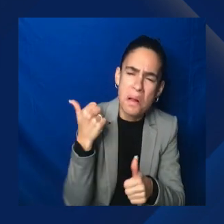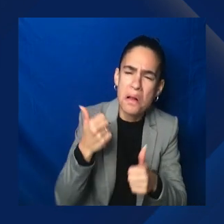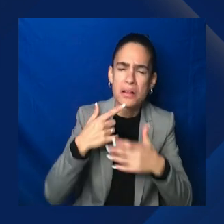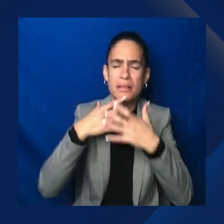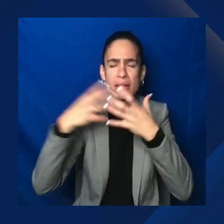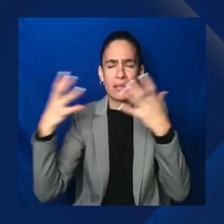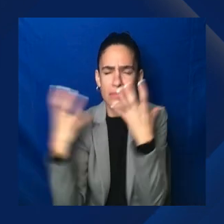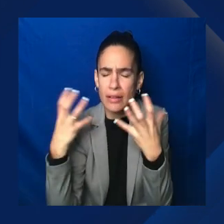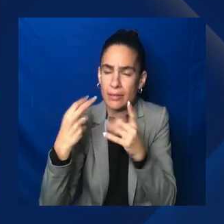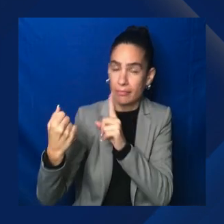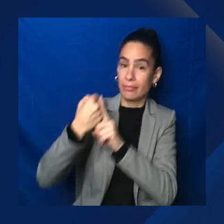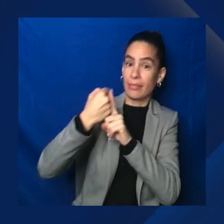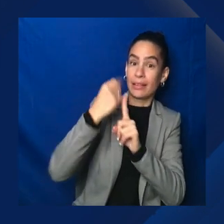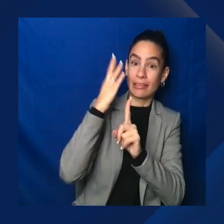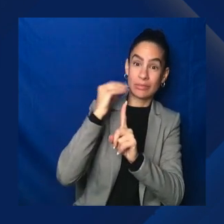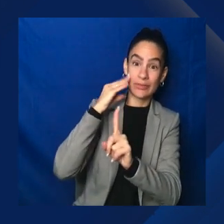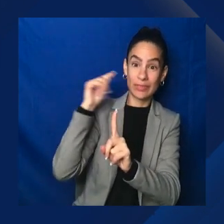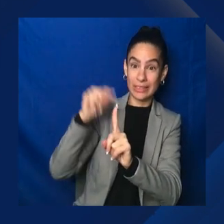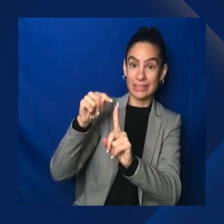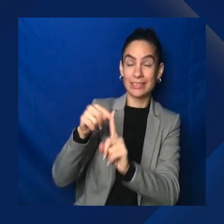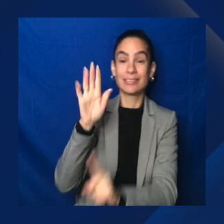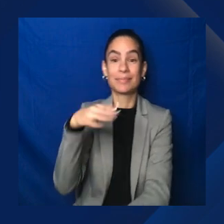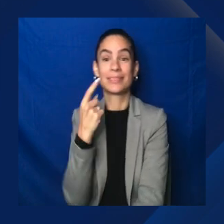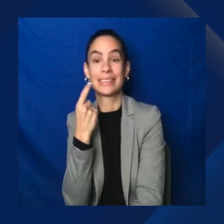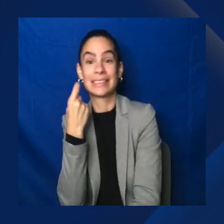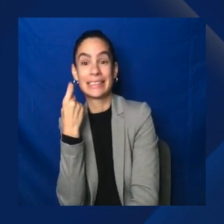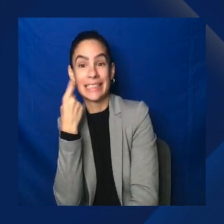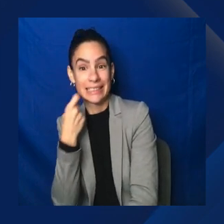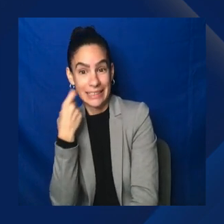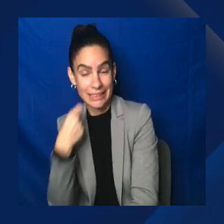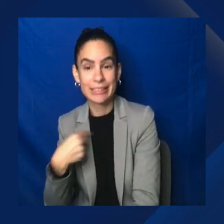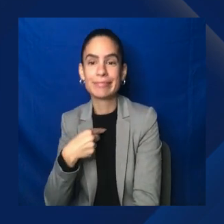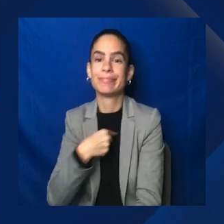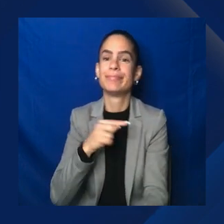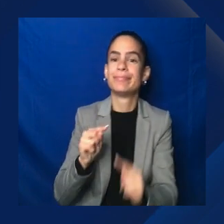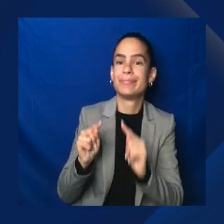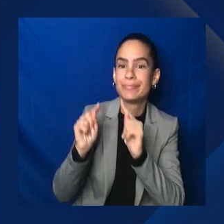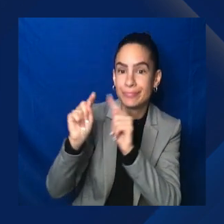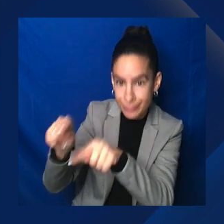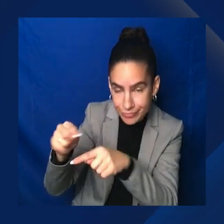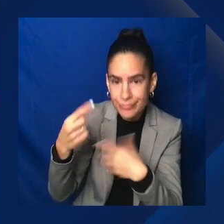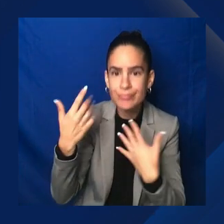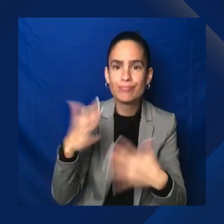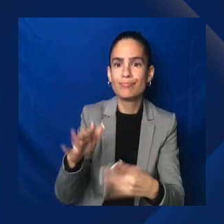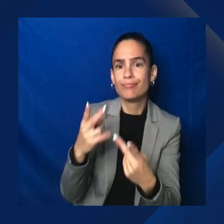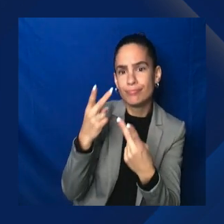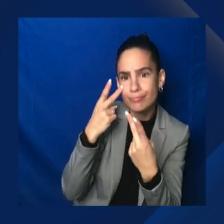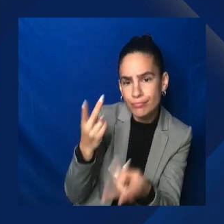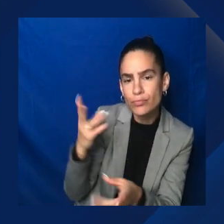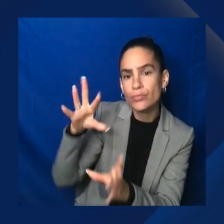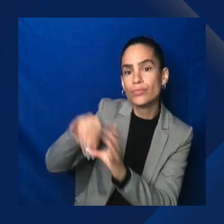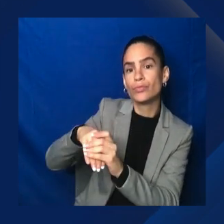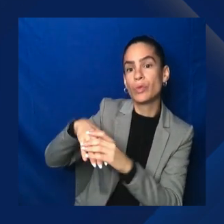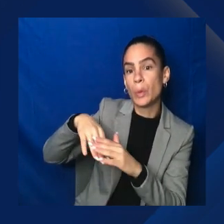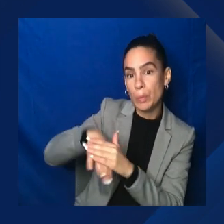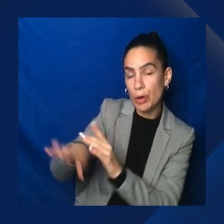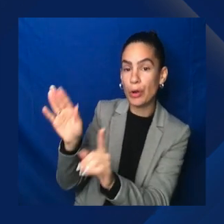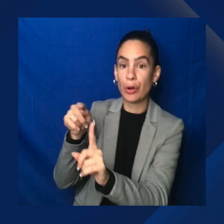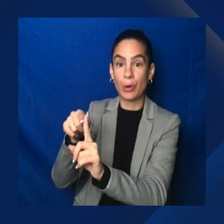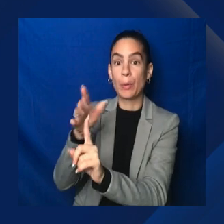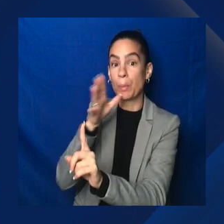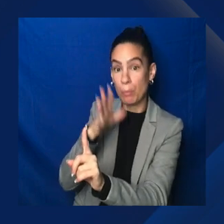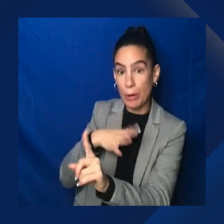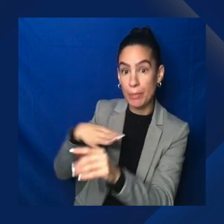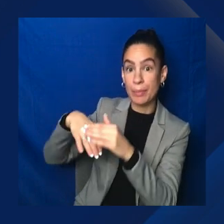to attend a birth in a Hogan with a woman who birthed there on her traditional